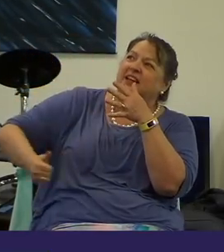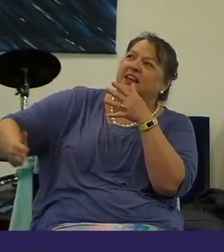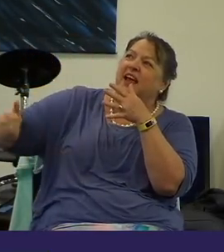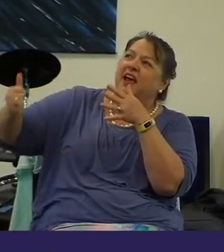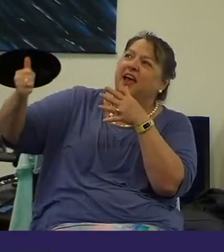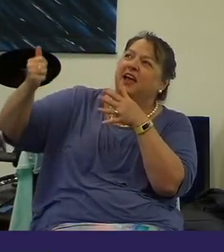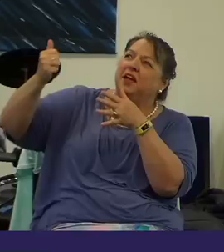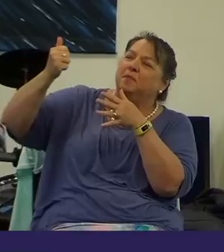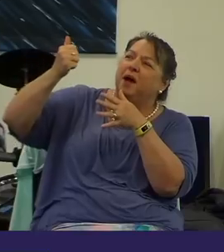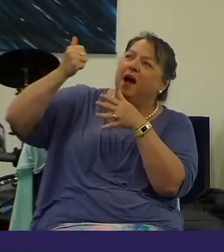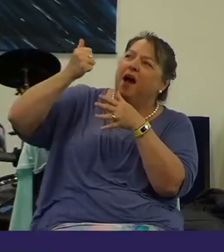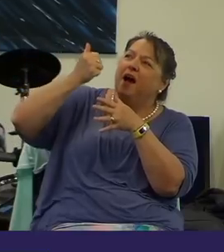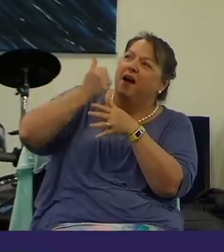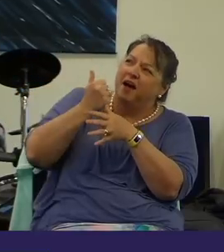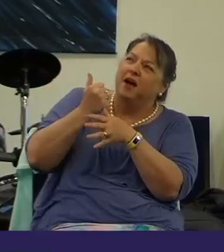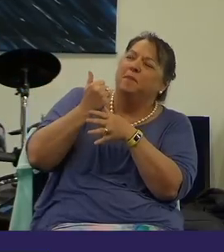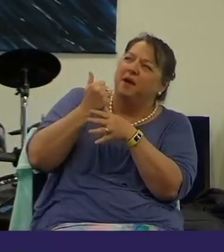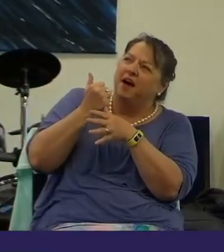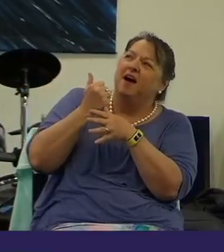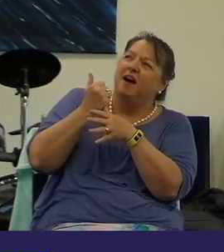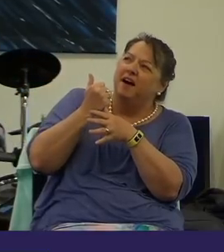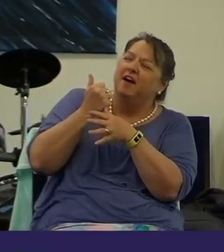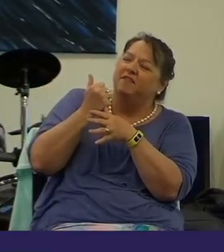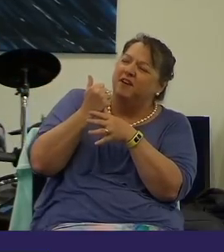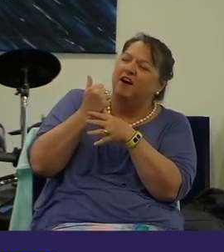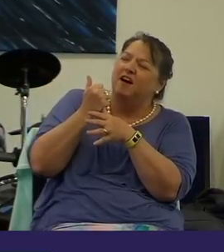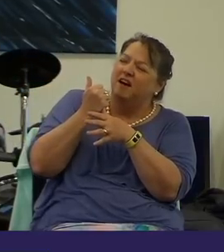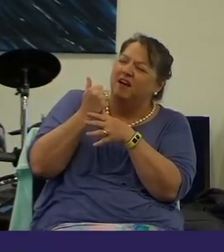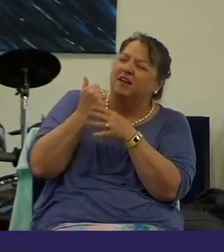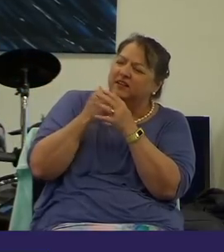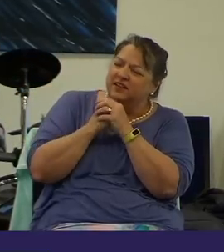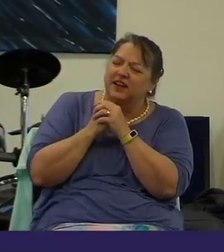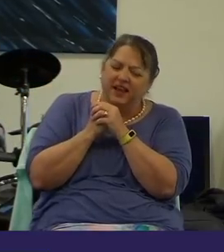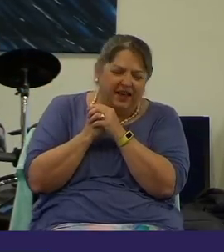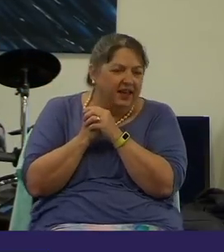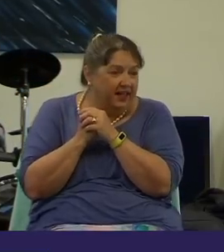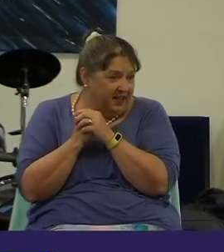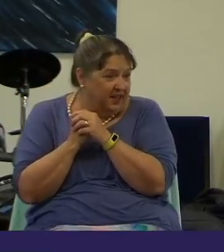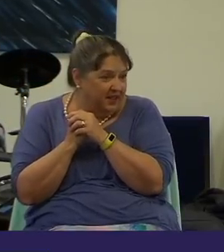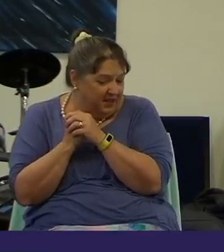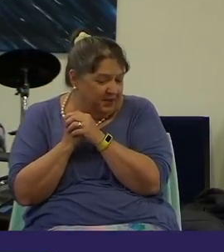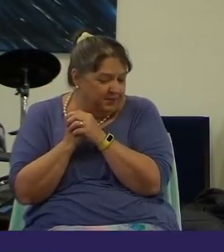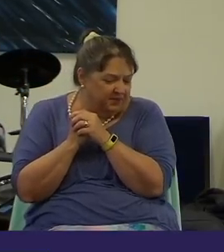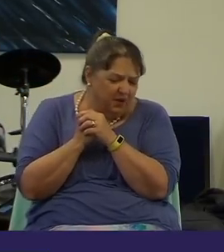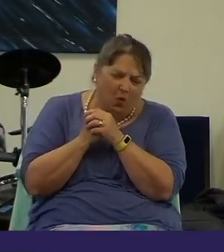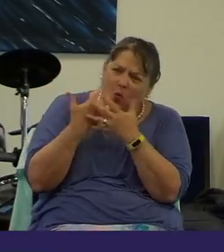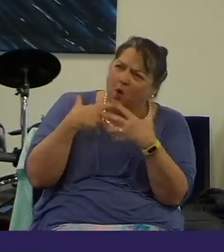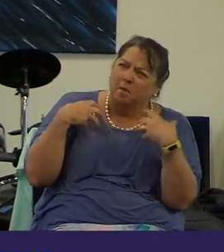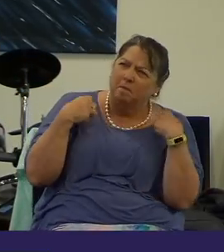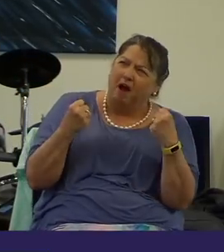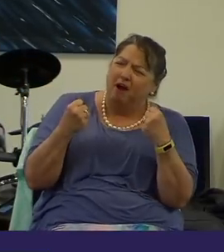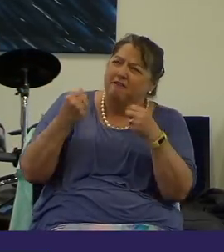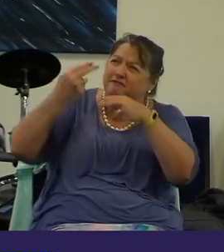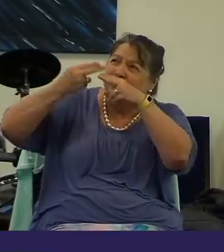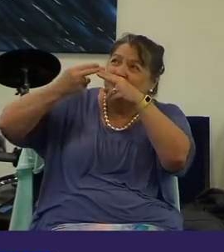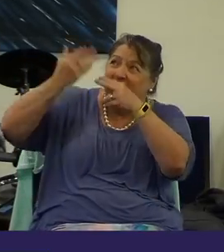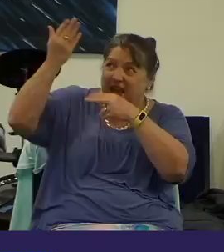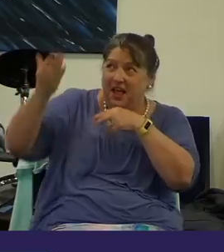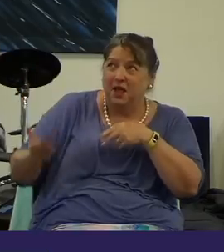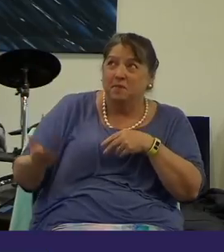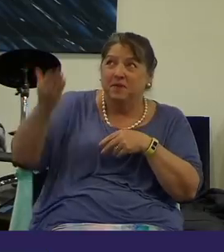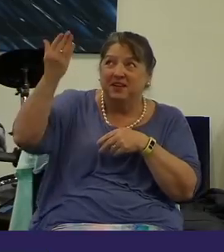the name above all names. What a